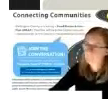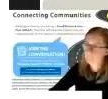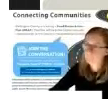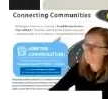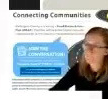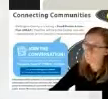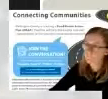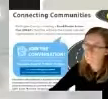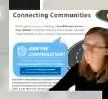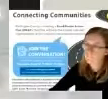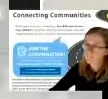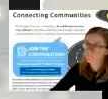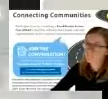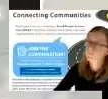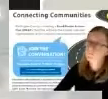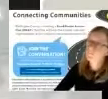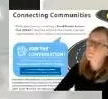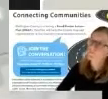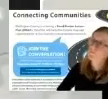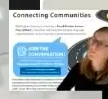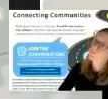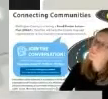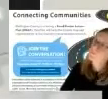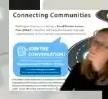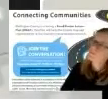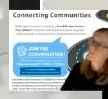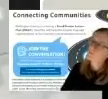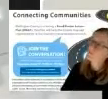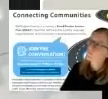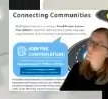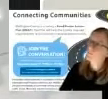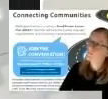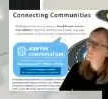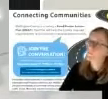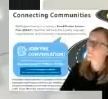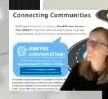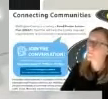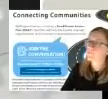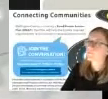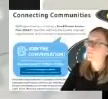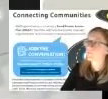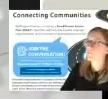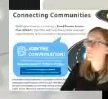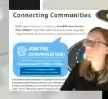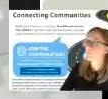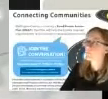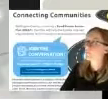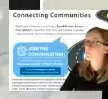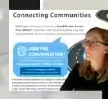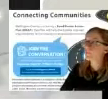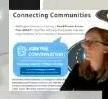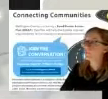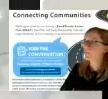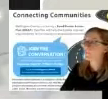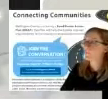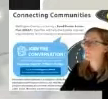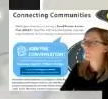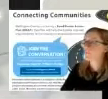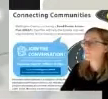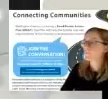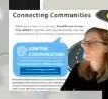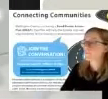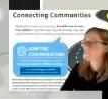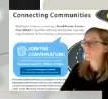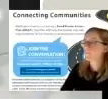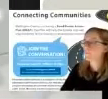EA. Next slide. Area of concern 5, Wellington Road 124 between Region Waterloo and City of